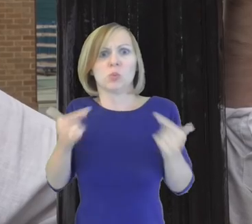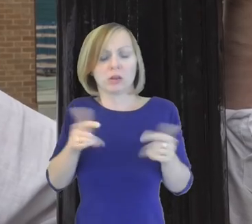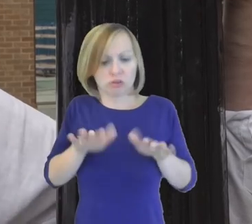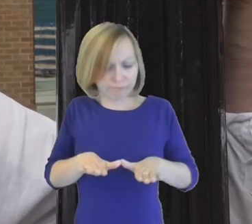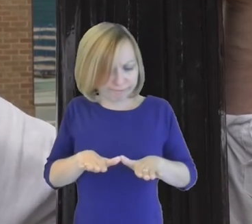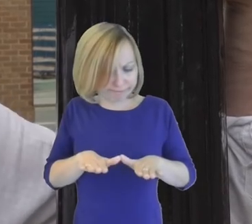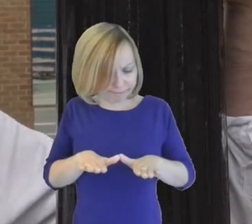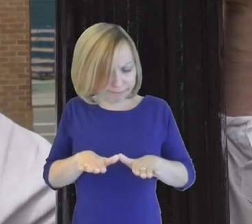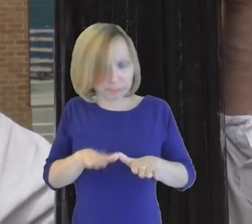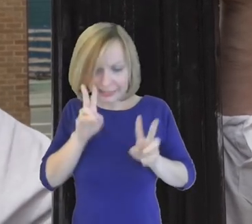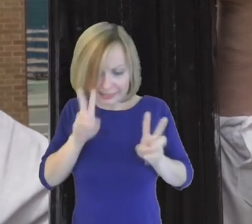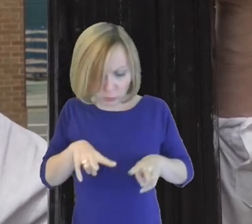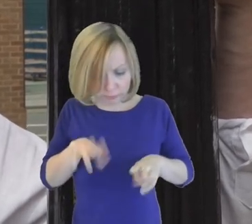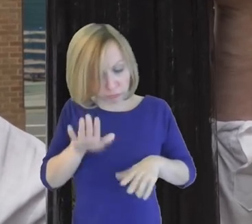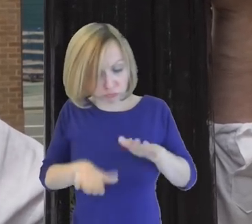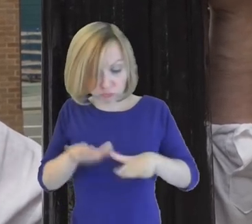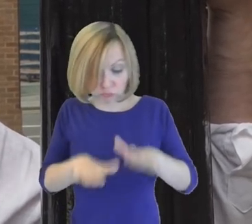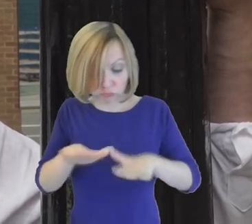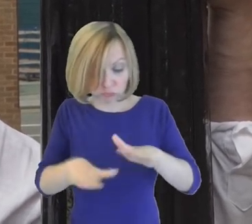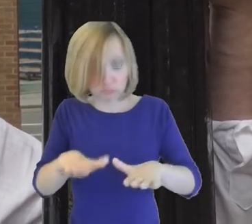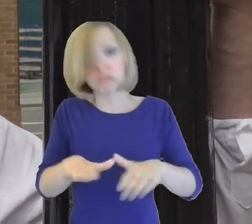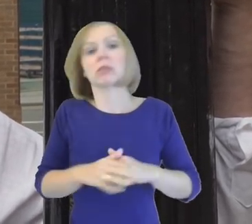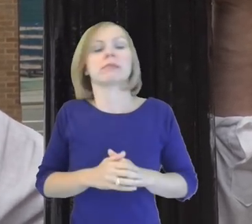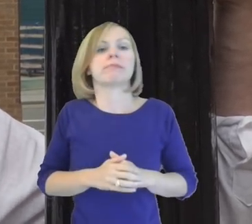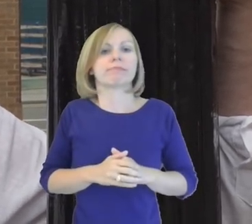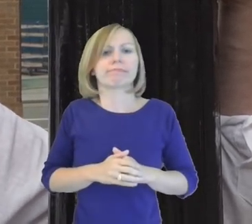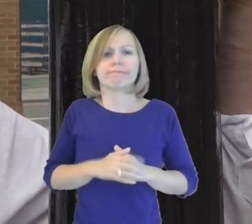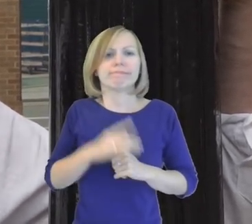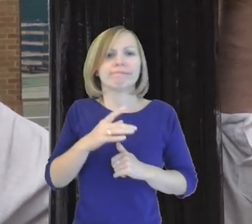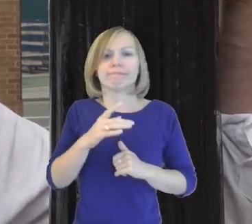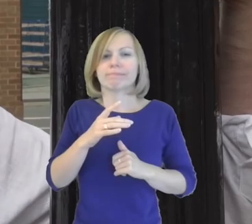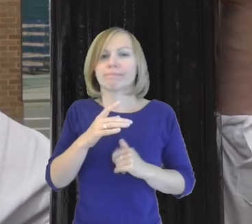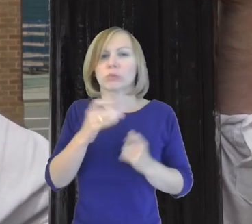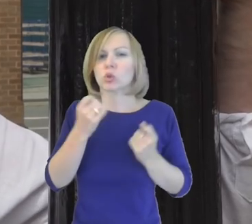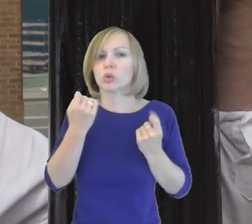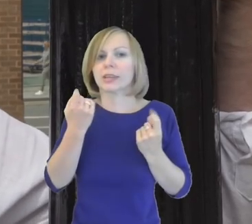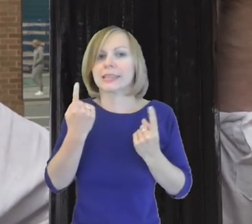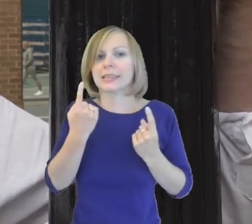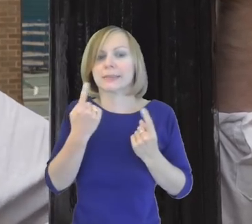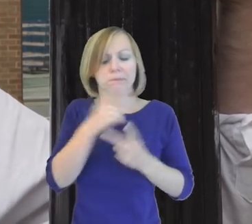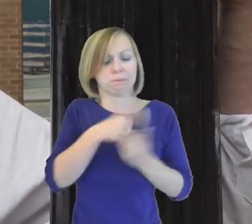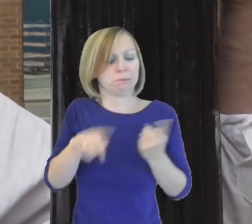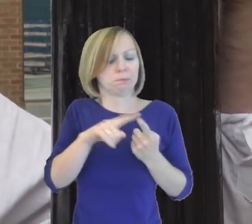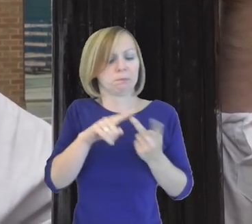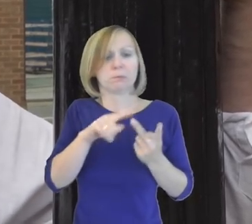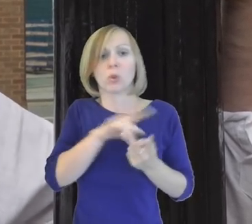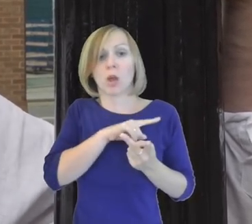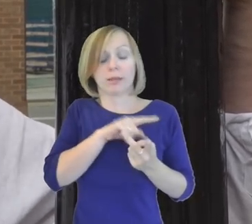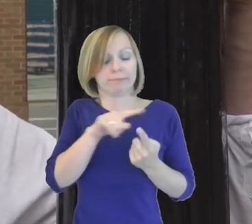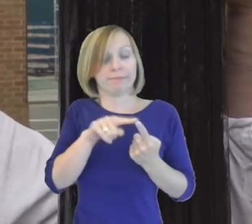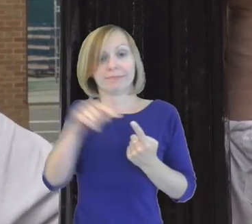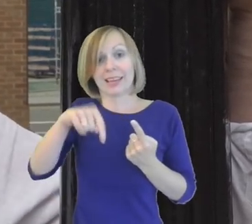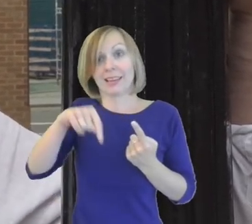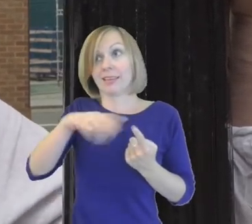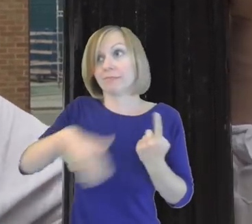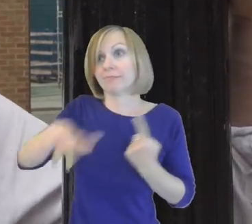feet, to look down at them whilst you're walking. It's not a very good idea for two reasons. Firstly, here in lovely,